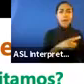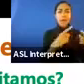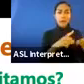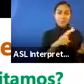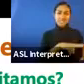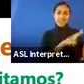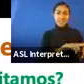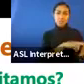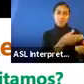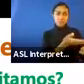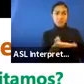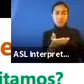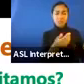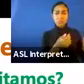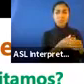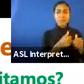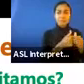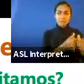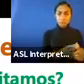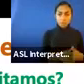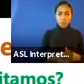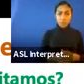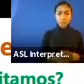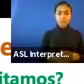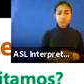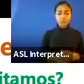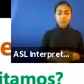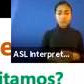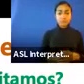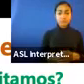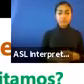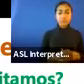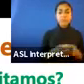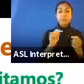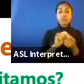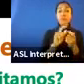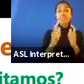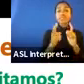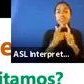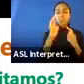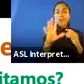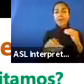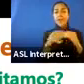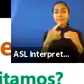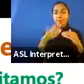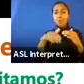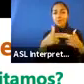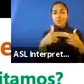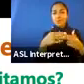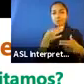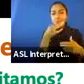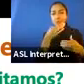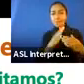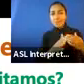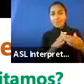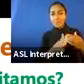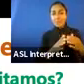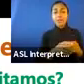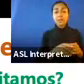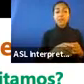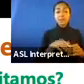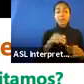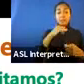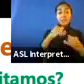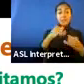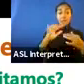Translation, I'll try to do the translations for the whole slide at the end here. And then lastly, embedded in